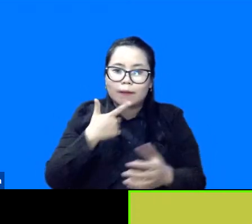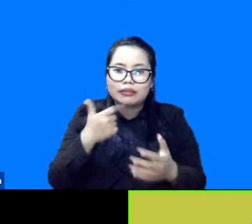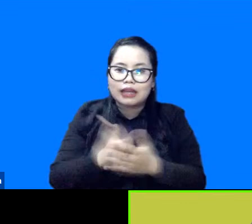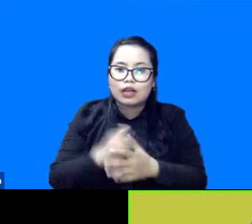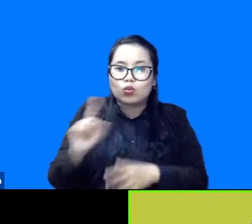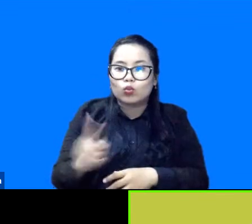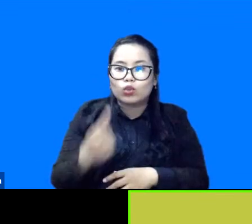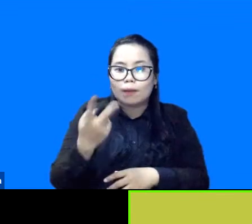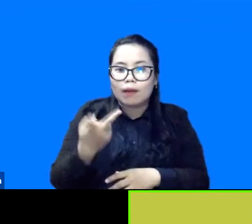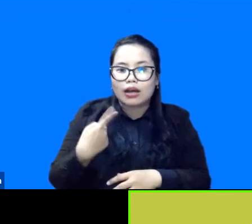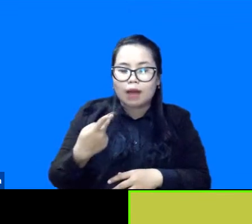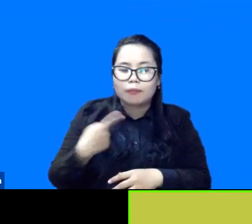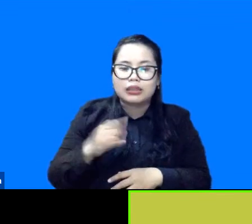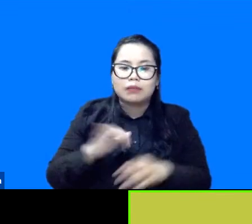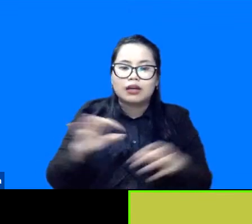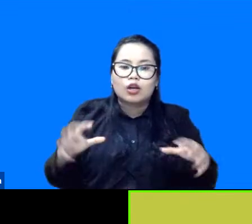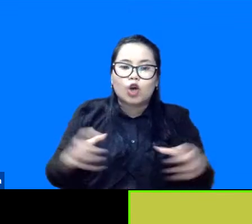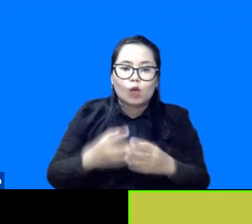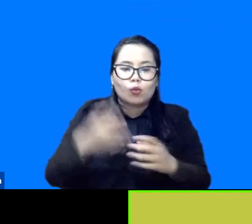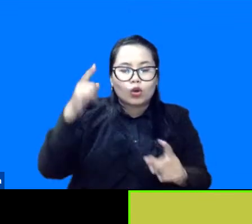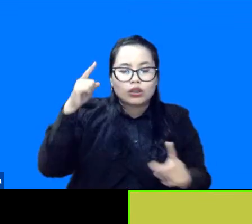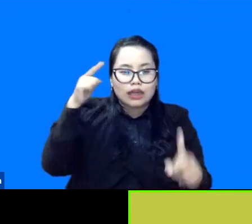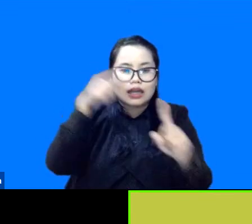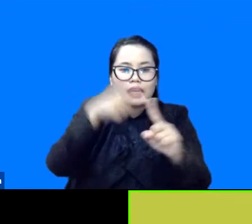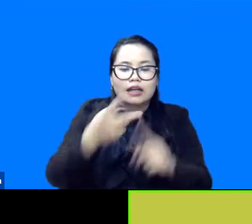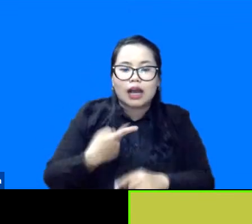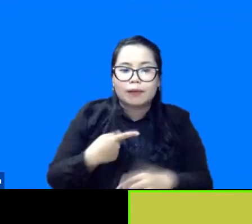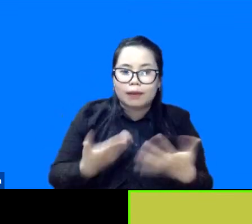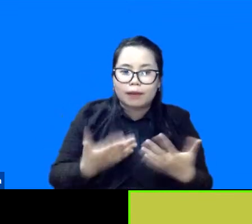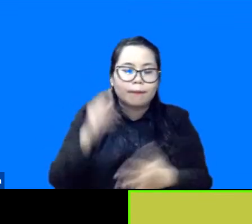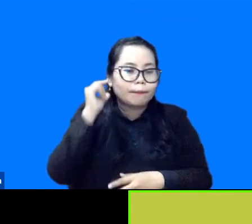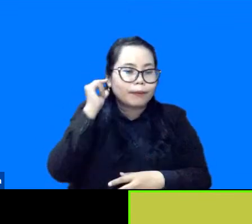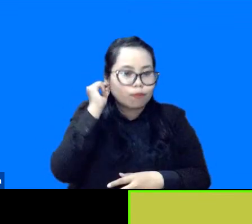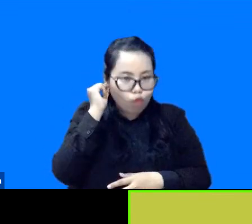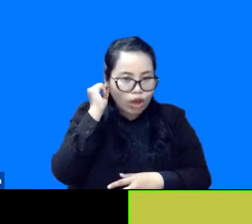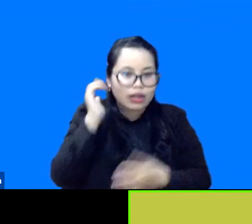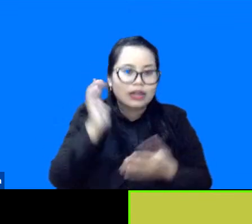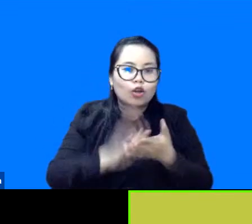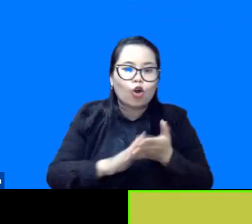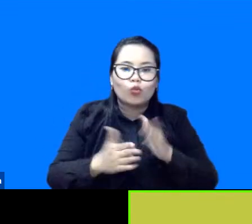targets are basically women in the communities, young people in the